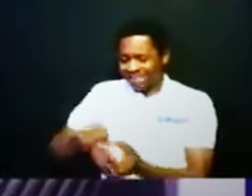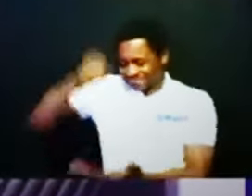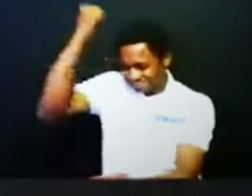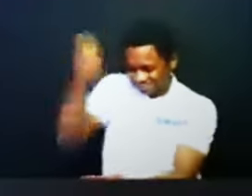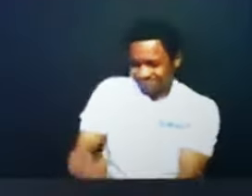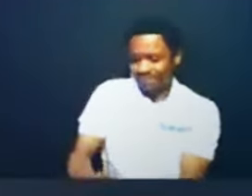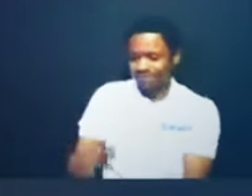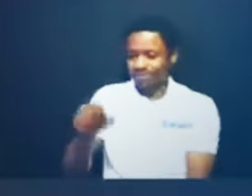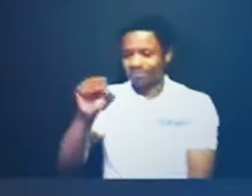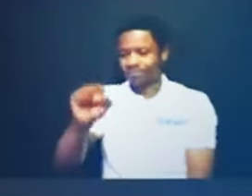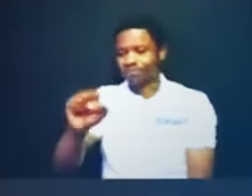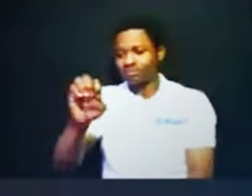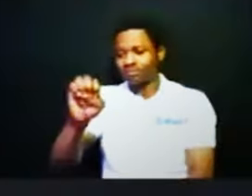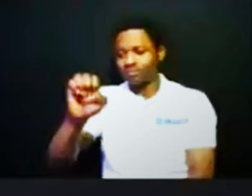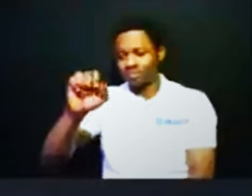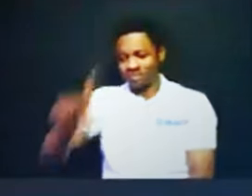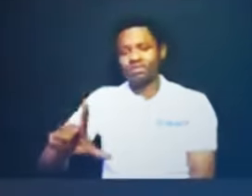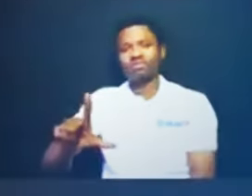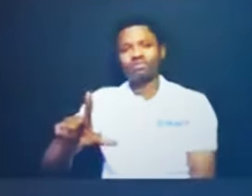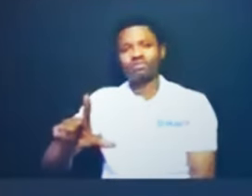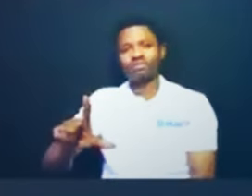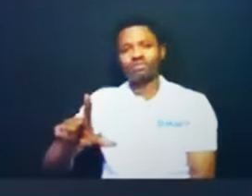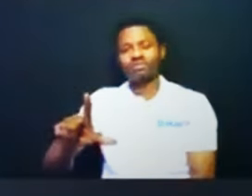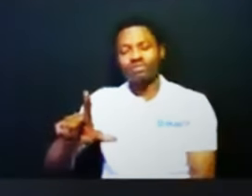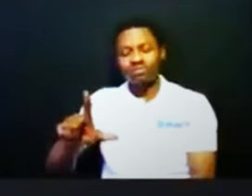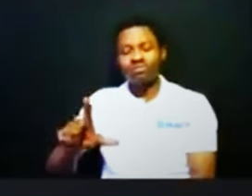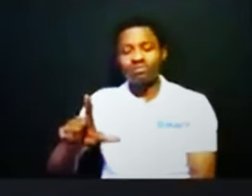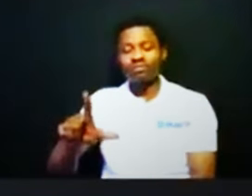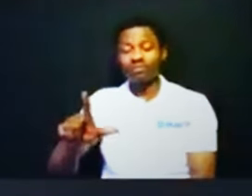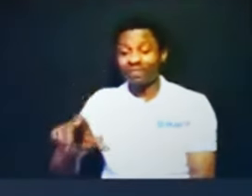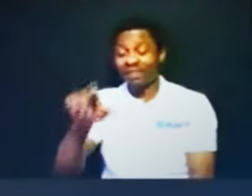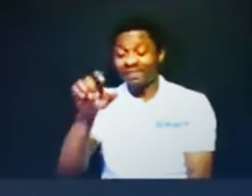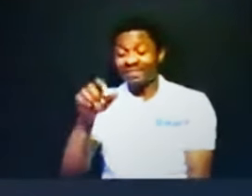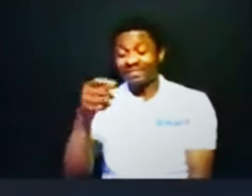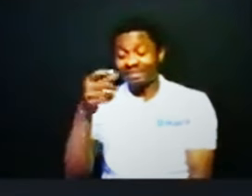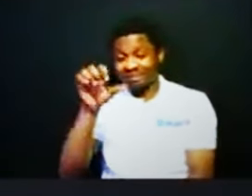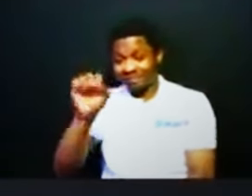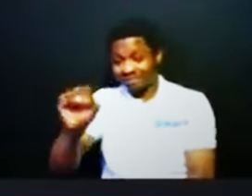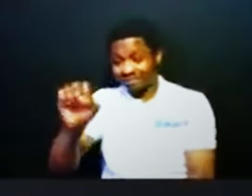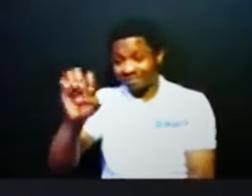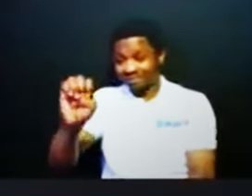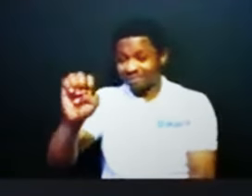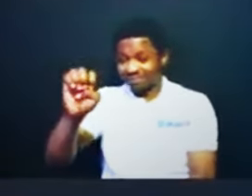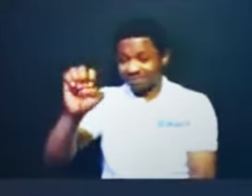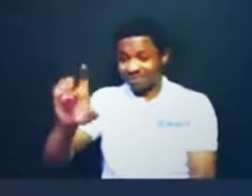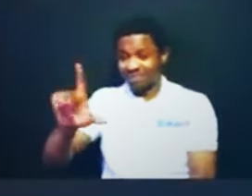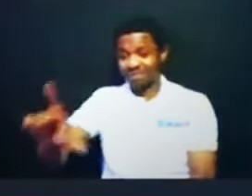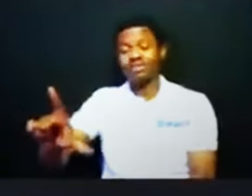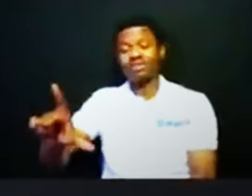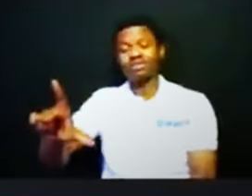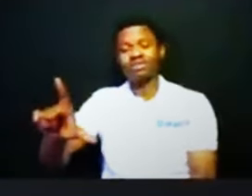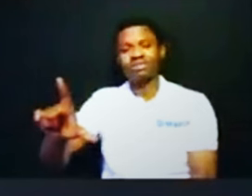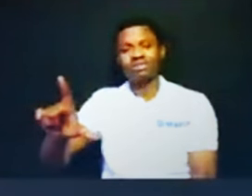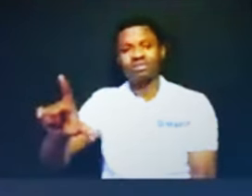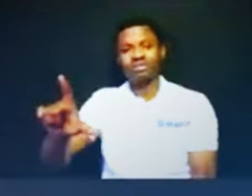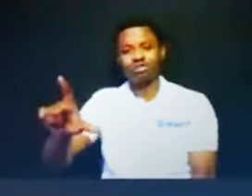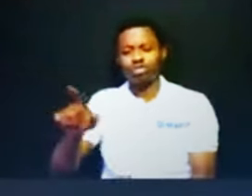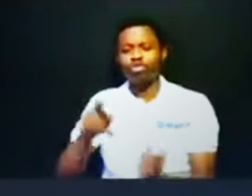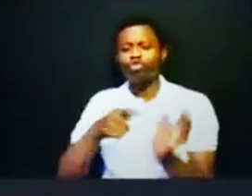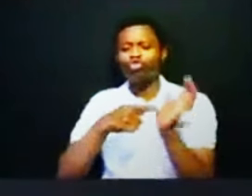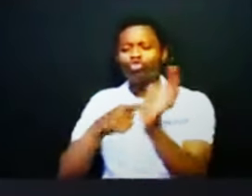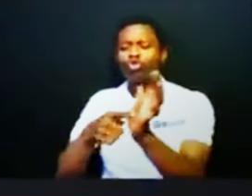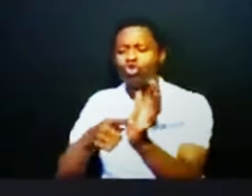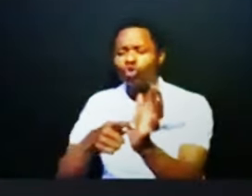is concerned. Now, Nicassipa, Ewonia, Yakin, can you? The seal indicates the